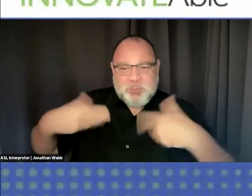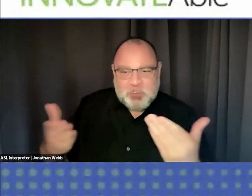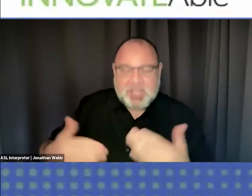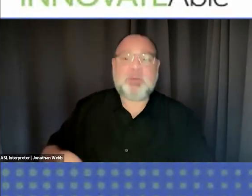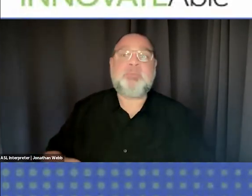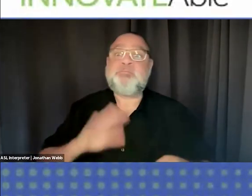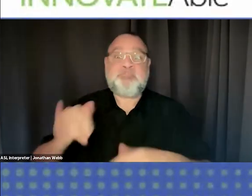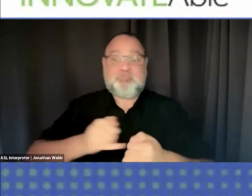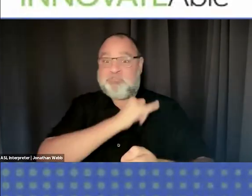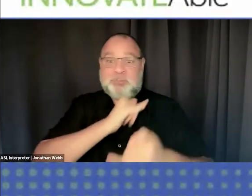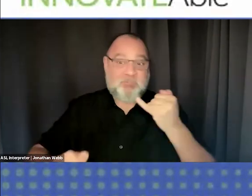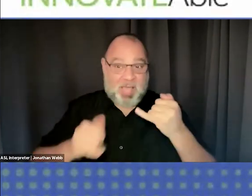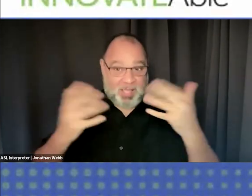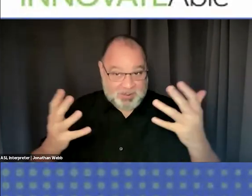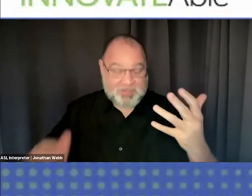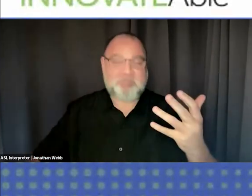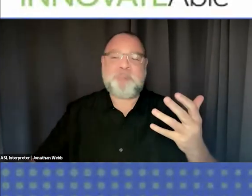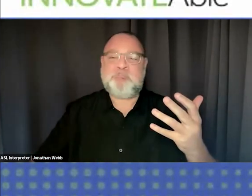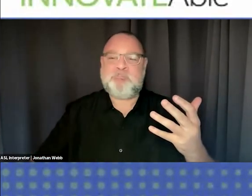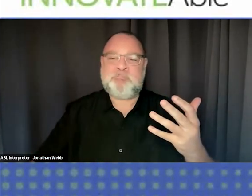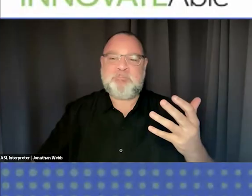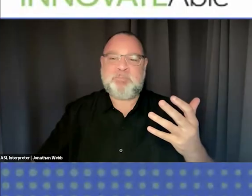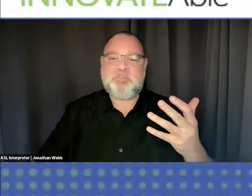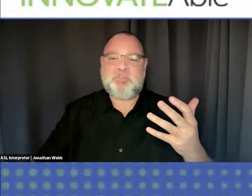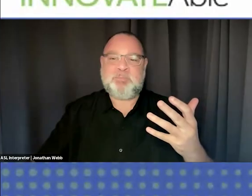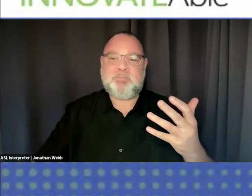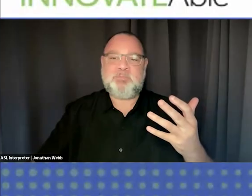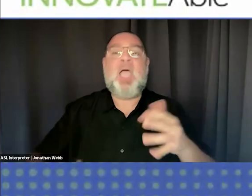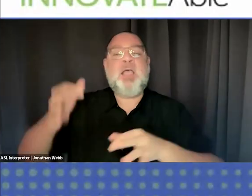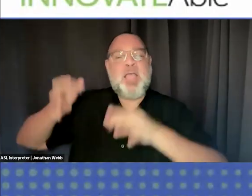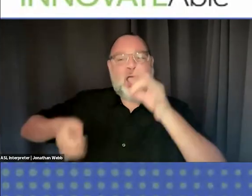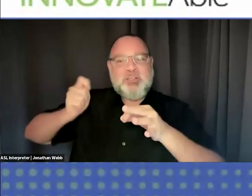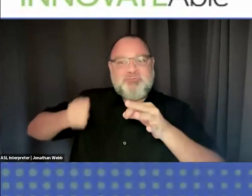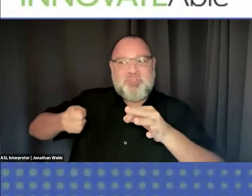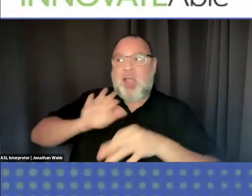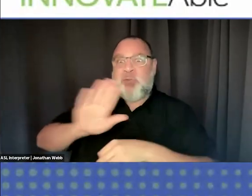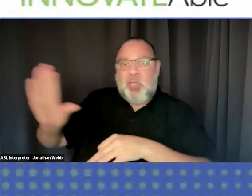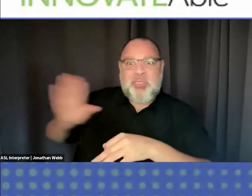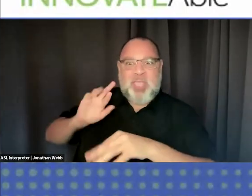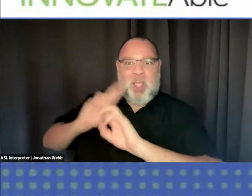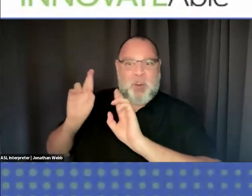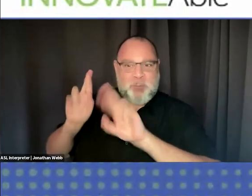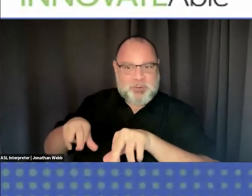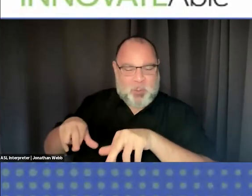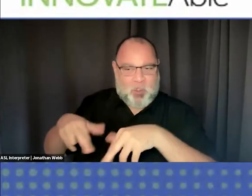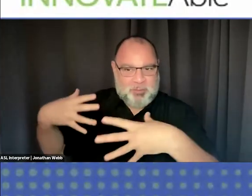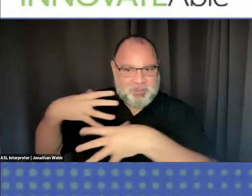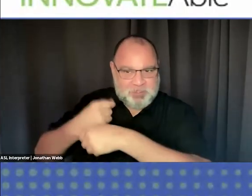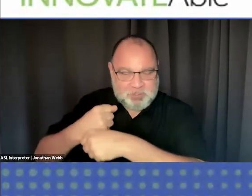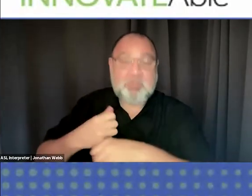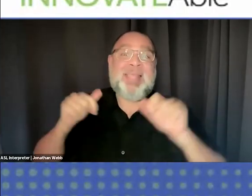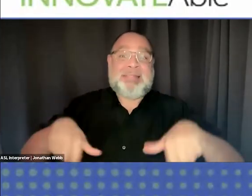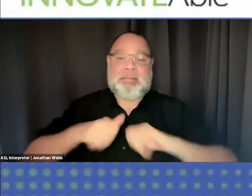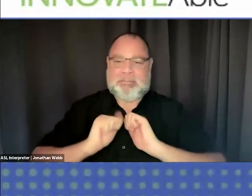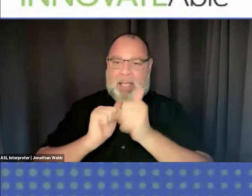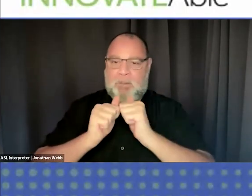finally, let's see, we have the judges' results. So this competition this year